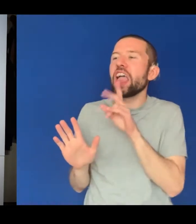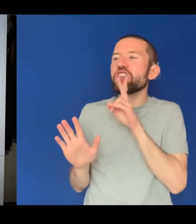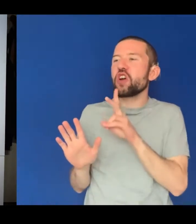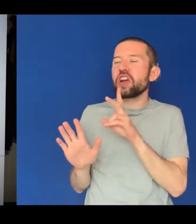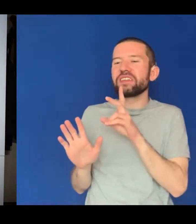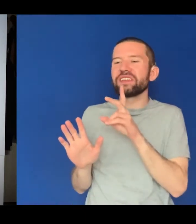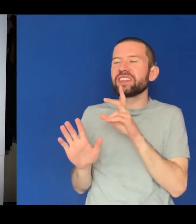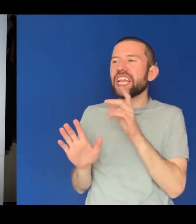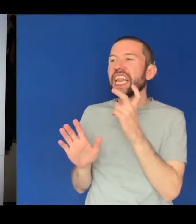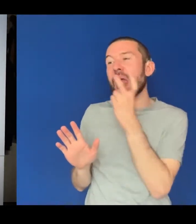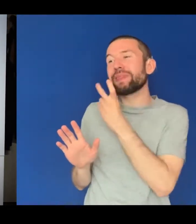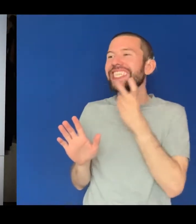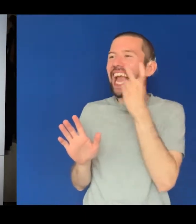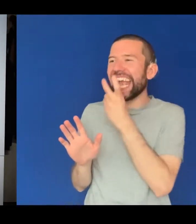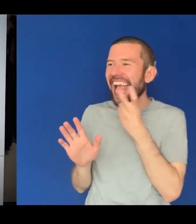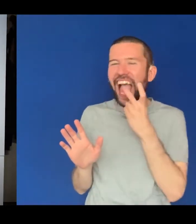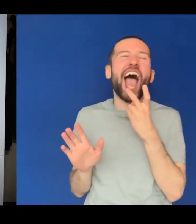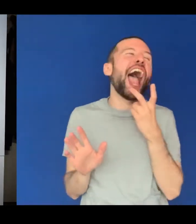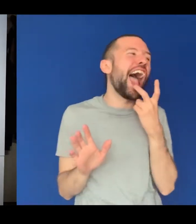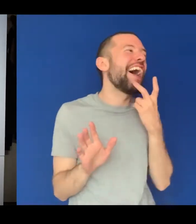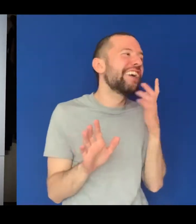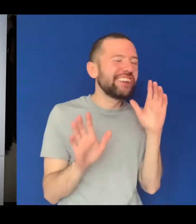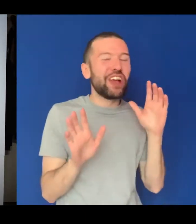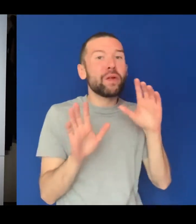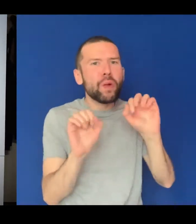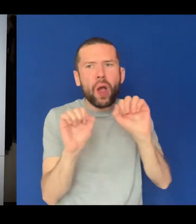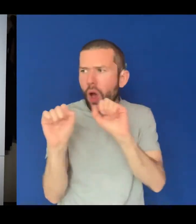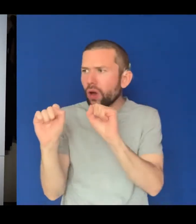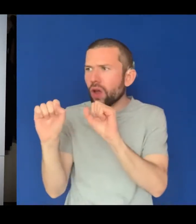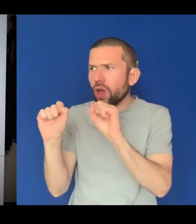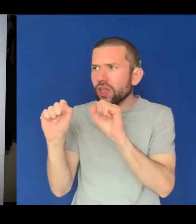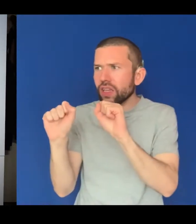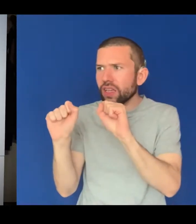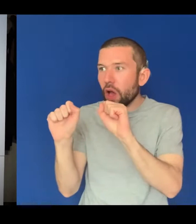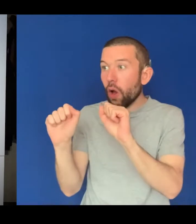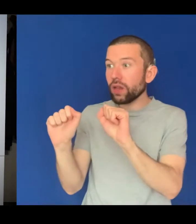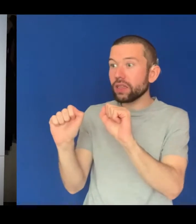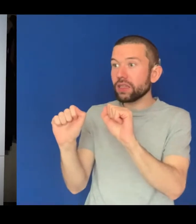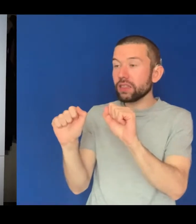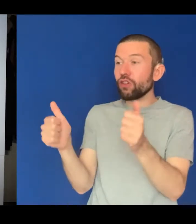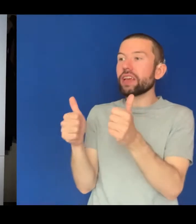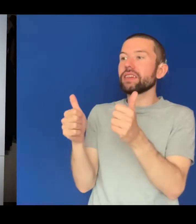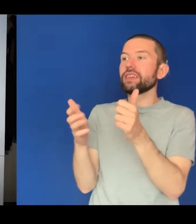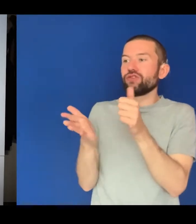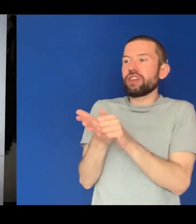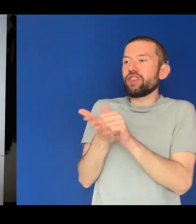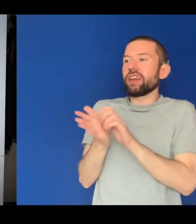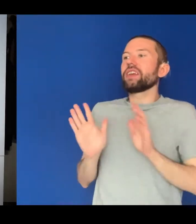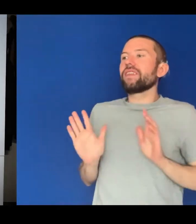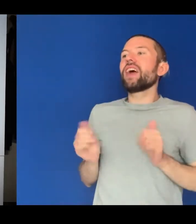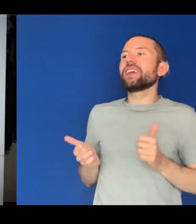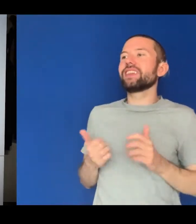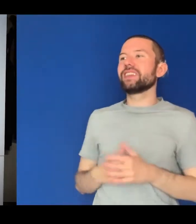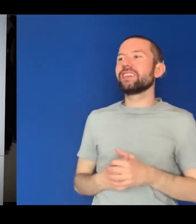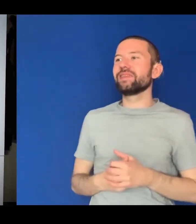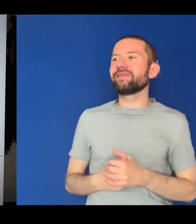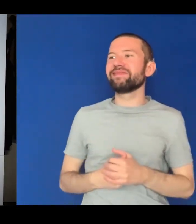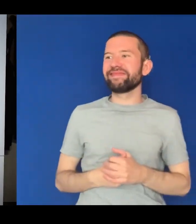syncing. Oh. Wait. Right. No, sorry. Wait. No, don't stop there. You're right. That's it there now. Oh,